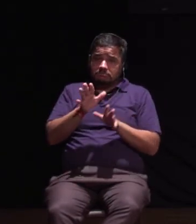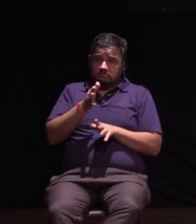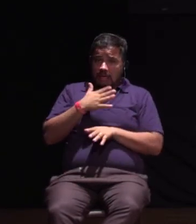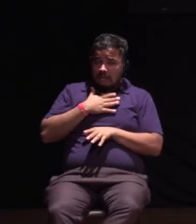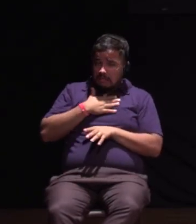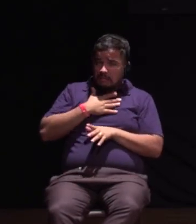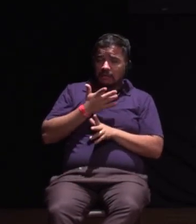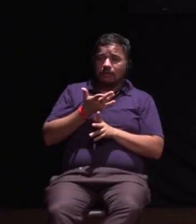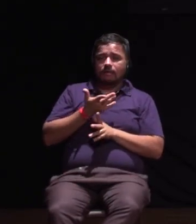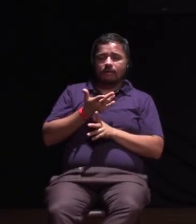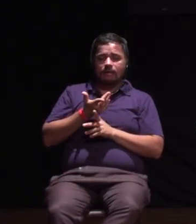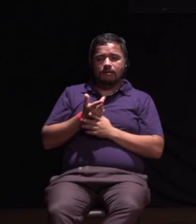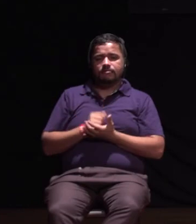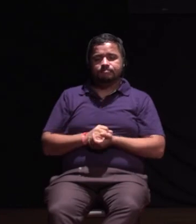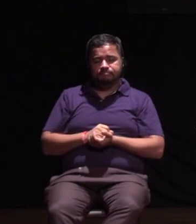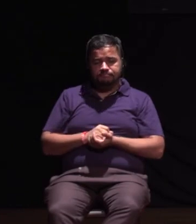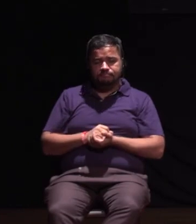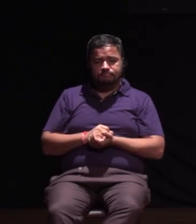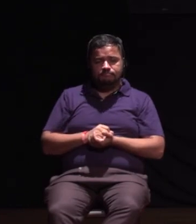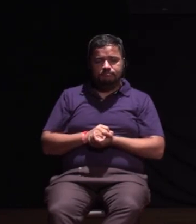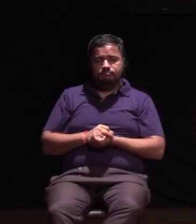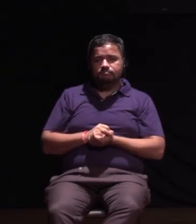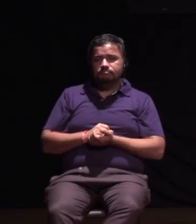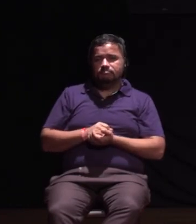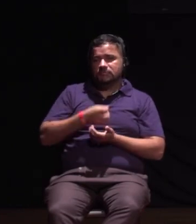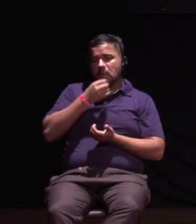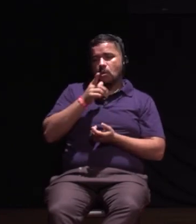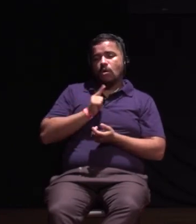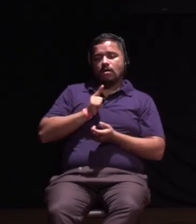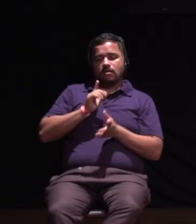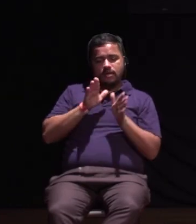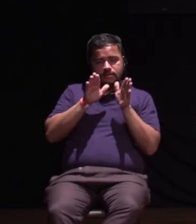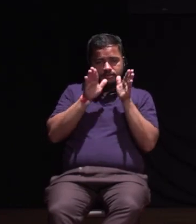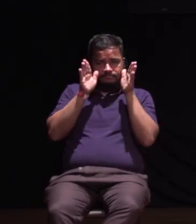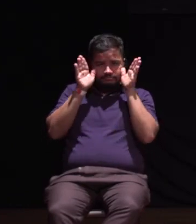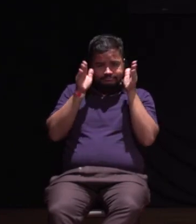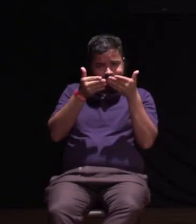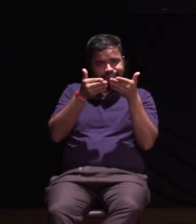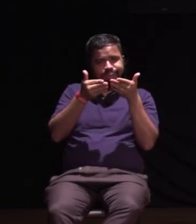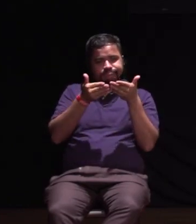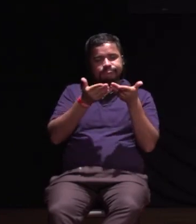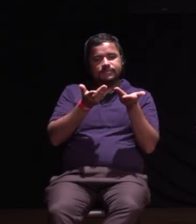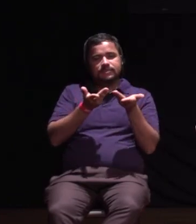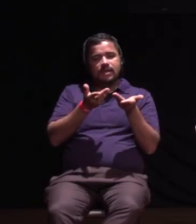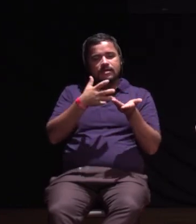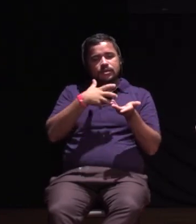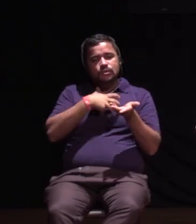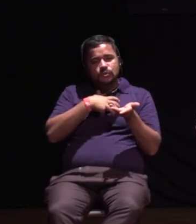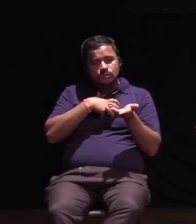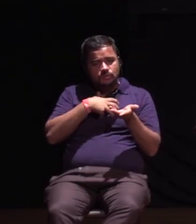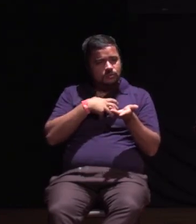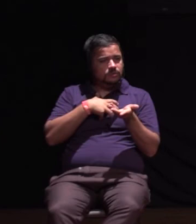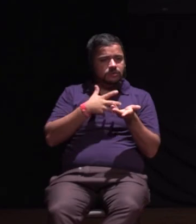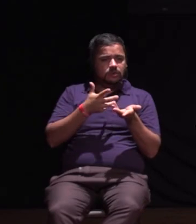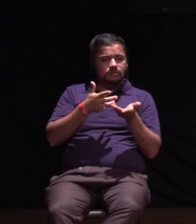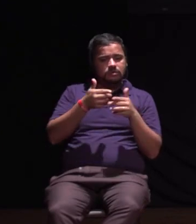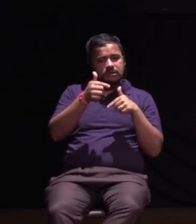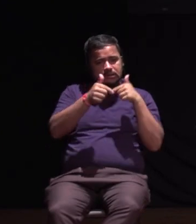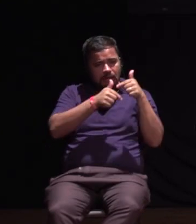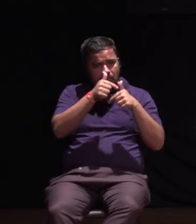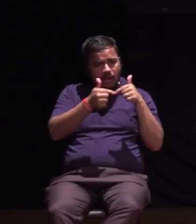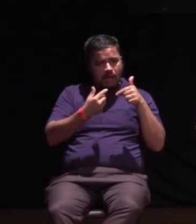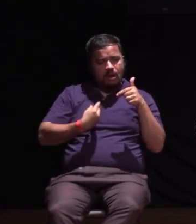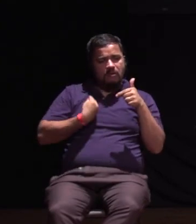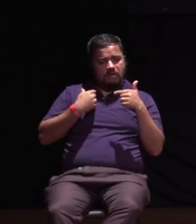there's been new attention to the labor conditions of those dancing bodies in museum spaces, because often the floors